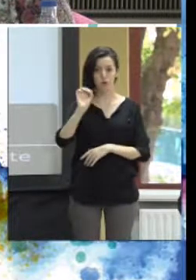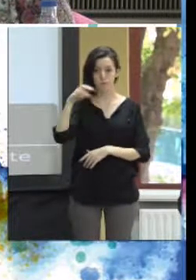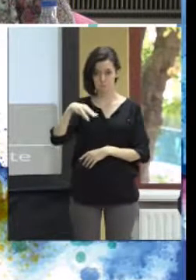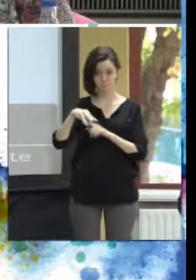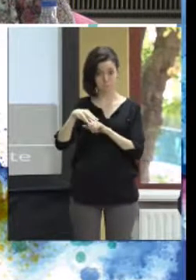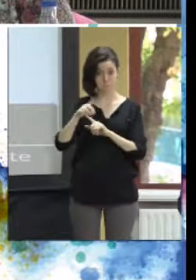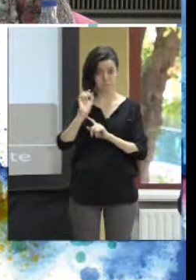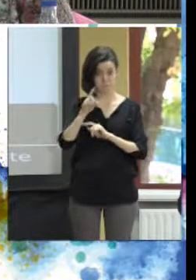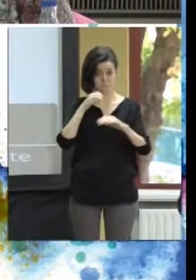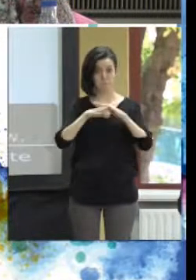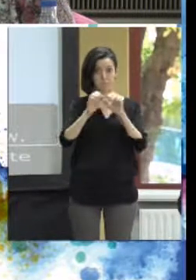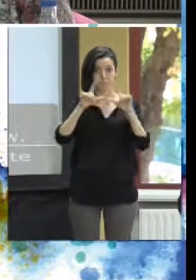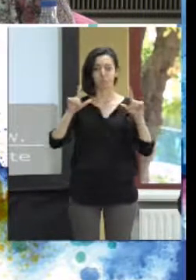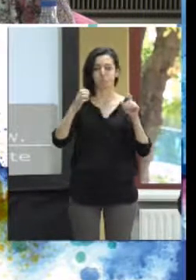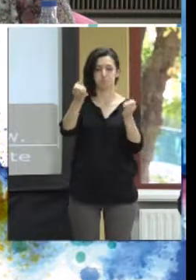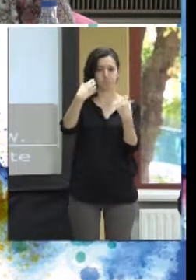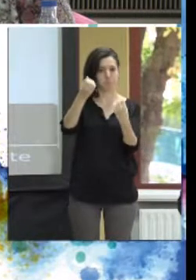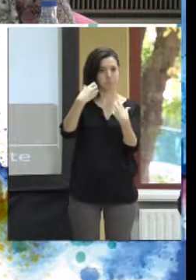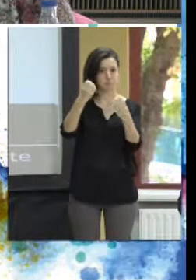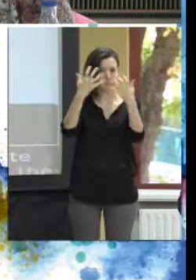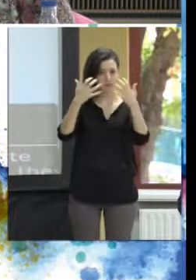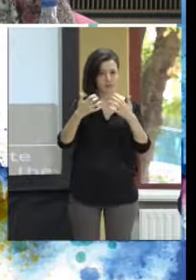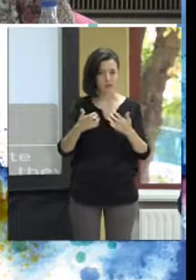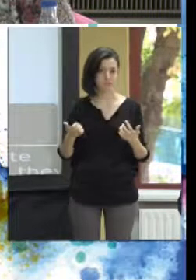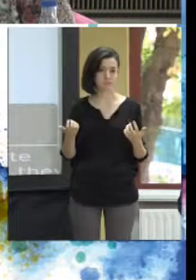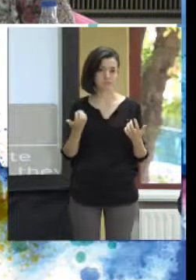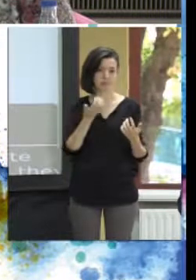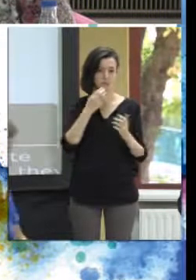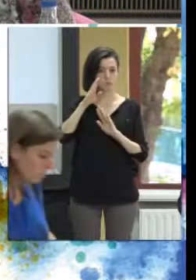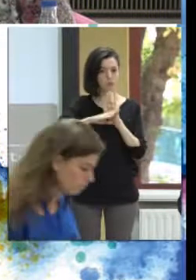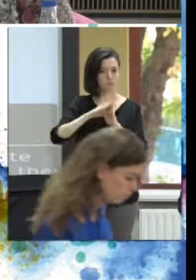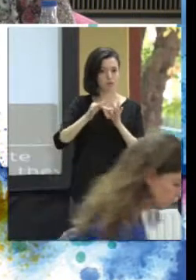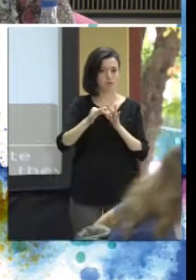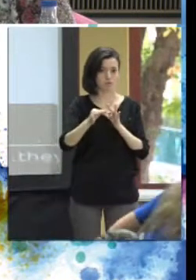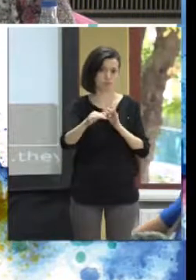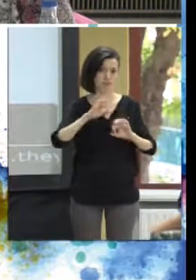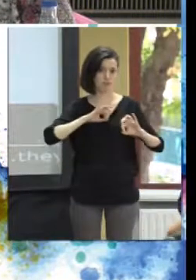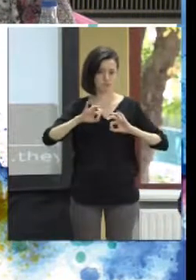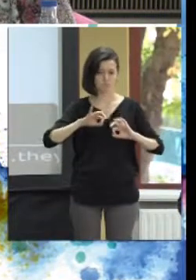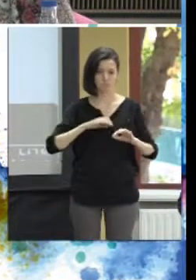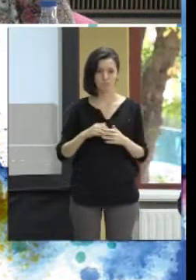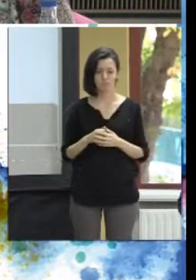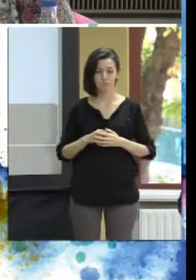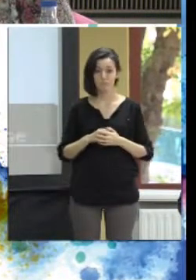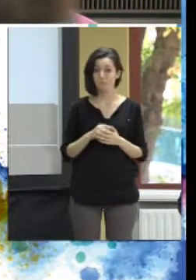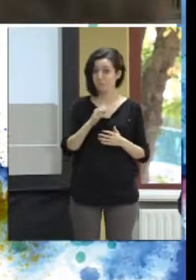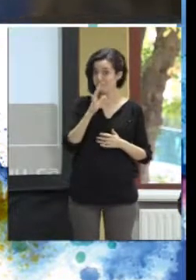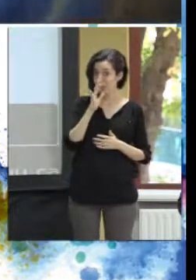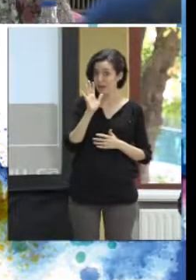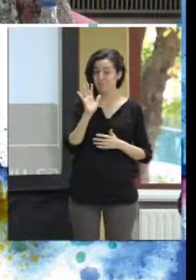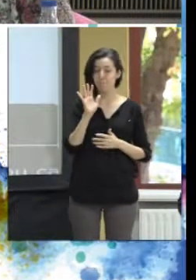www.teatroaccesible.com, in which you can get all kinds of information on the programs of